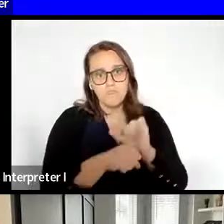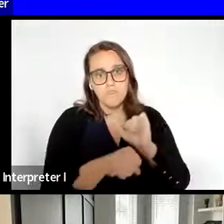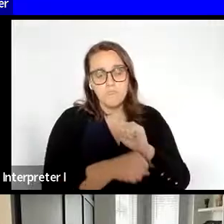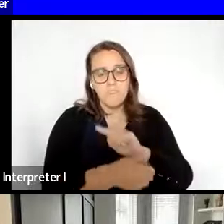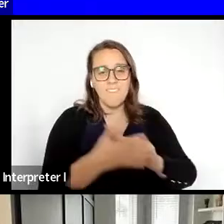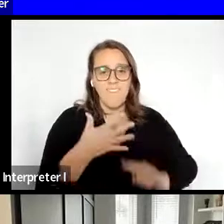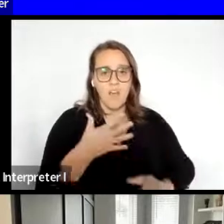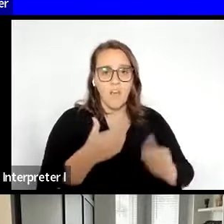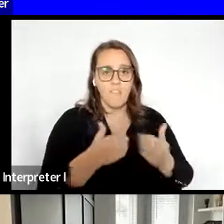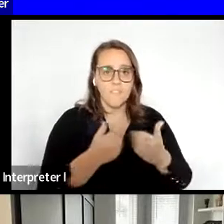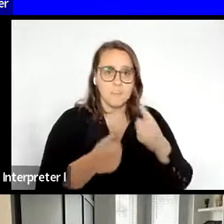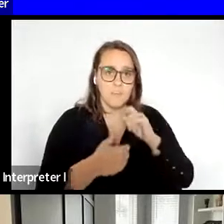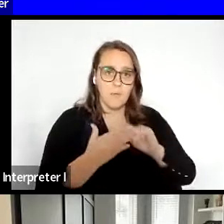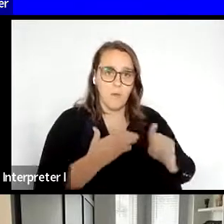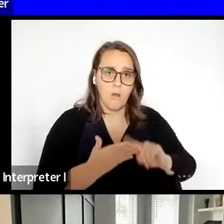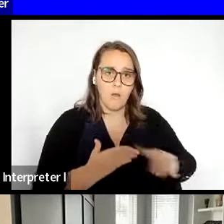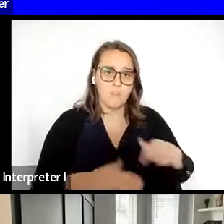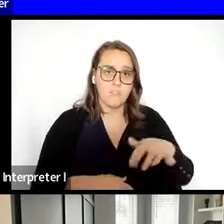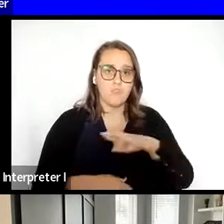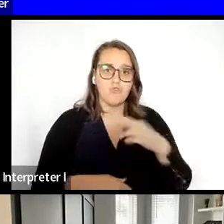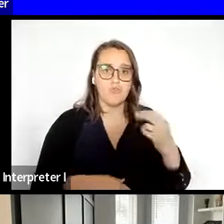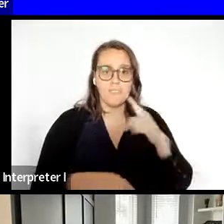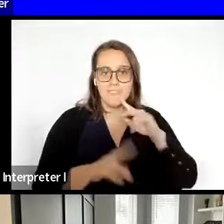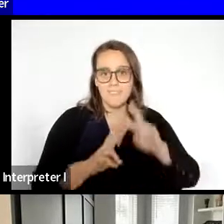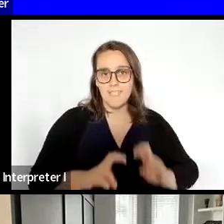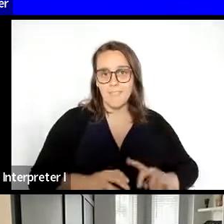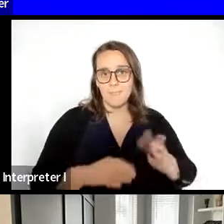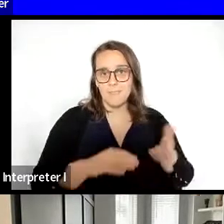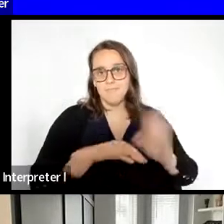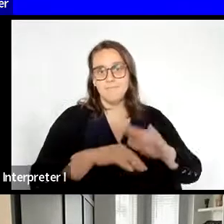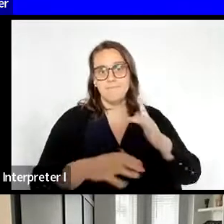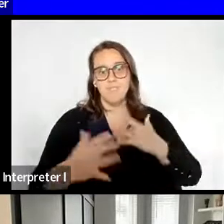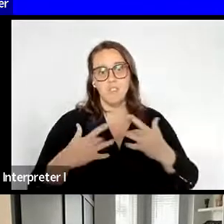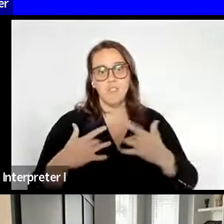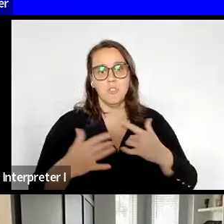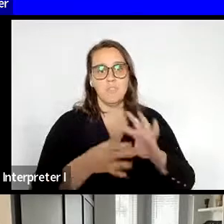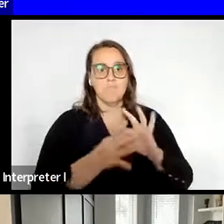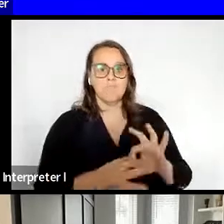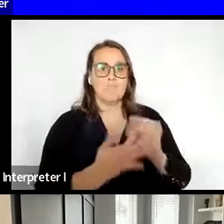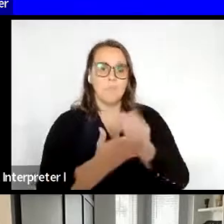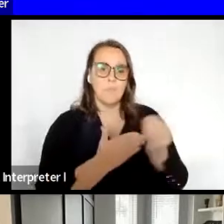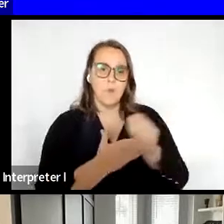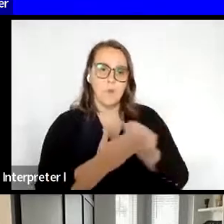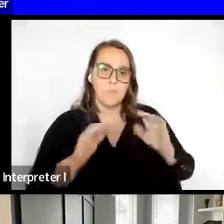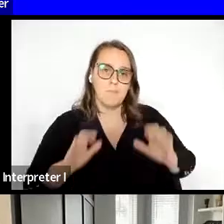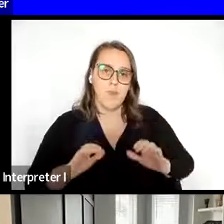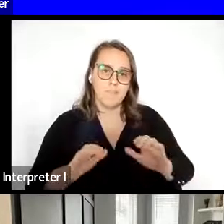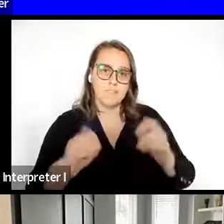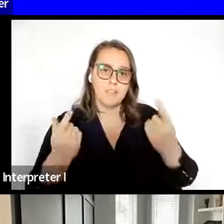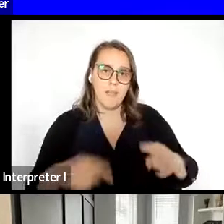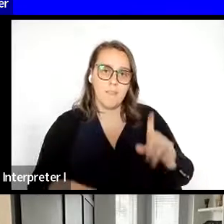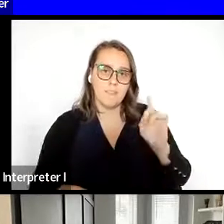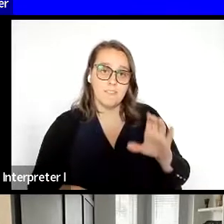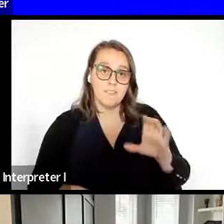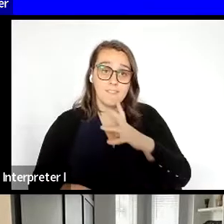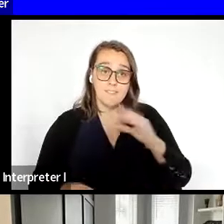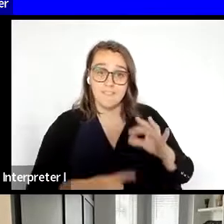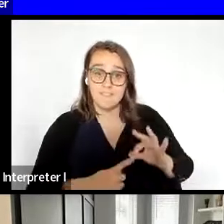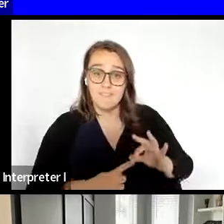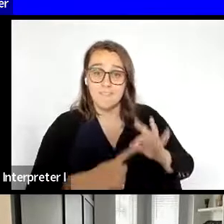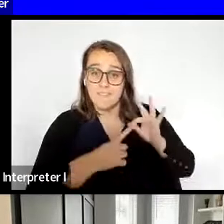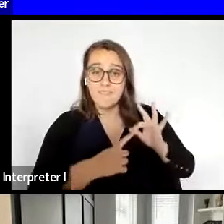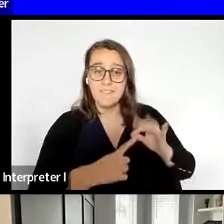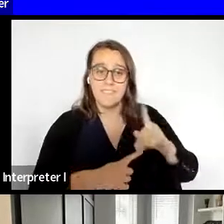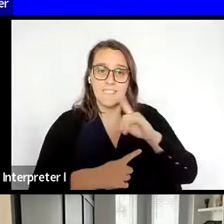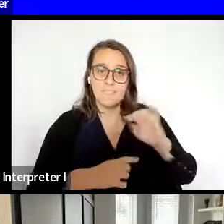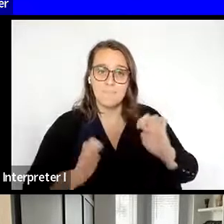audits and risk assessments that raise significant concerns with procurement practices in the district, and especially emergency